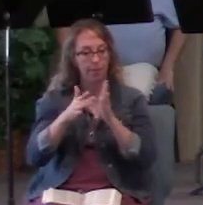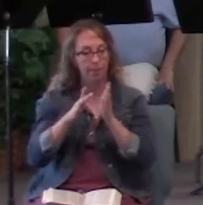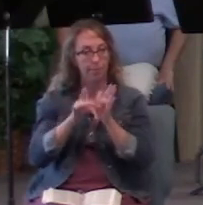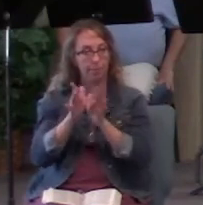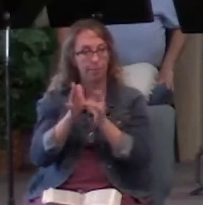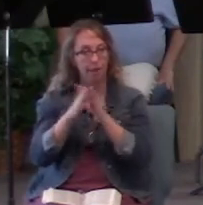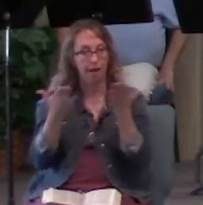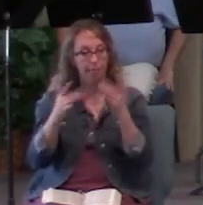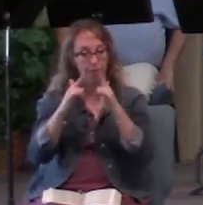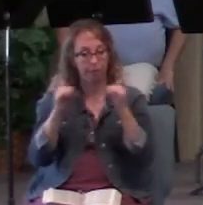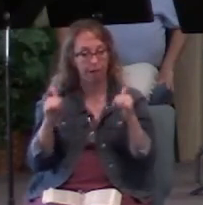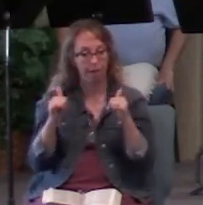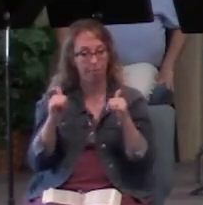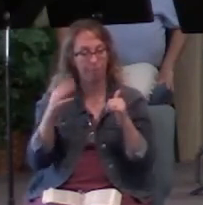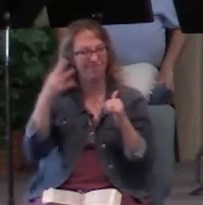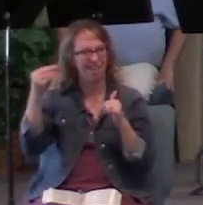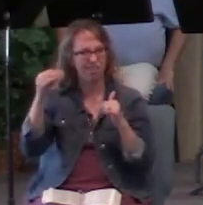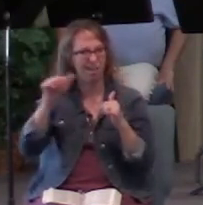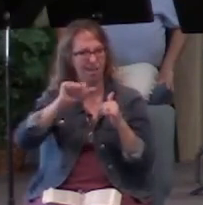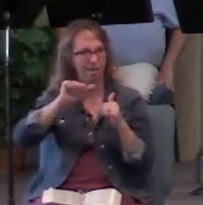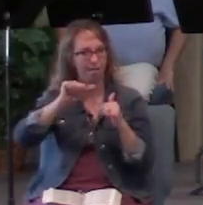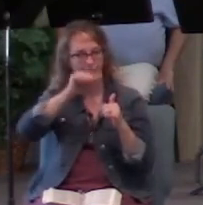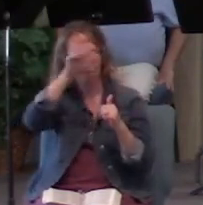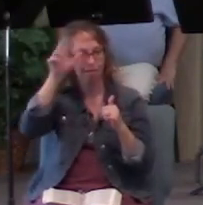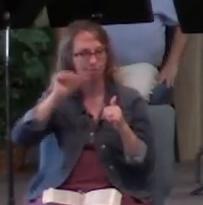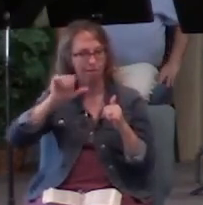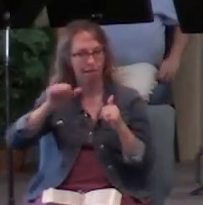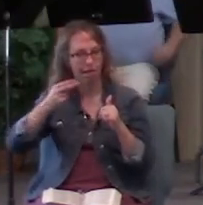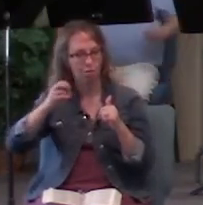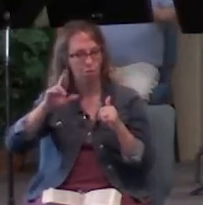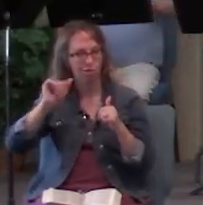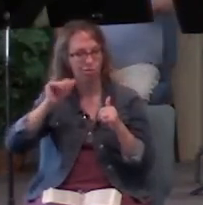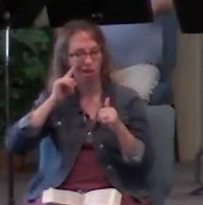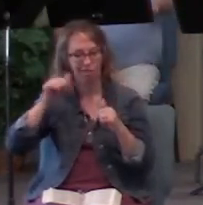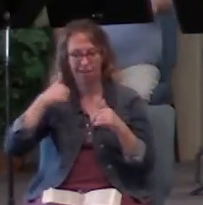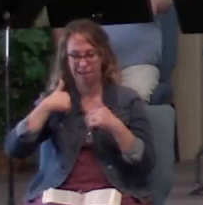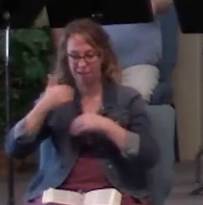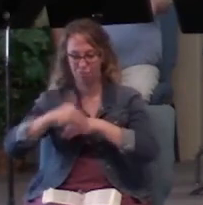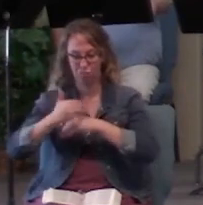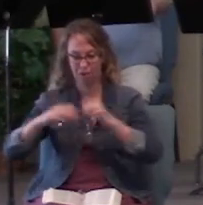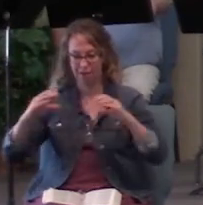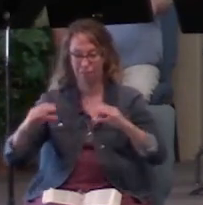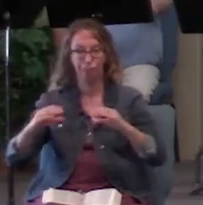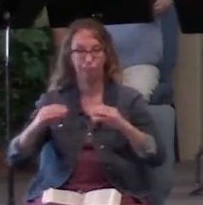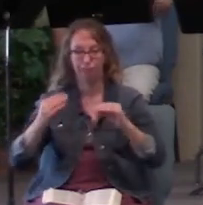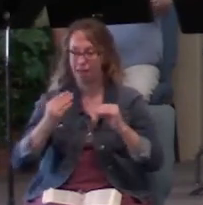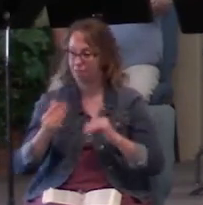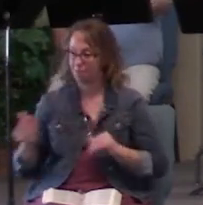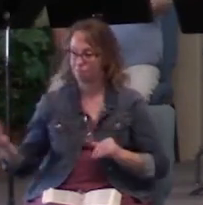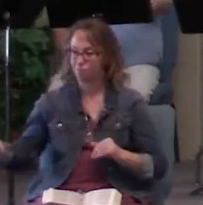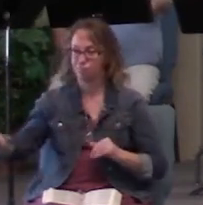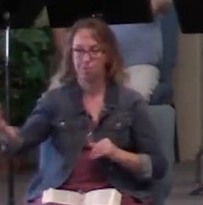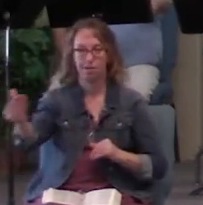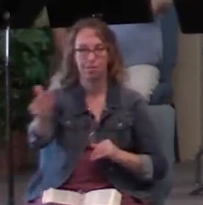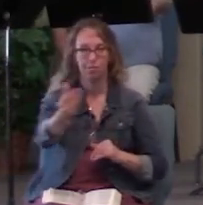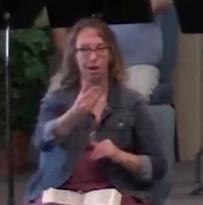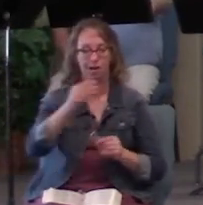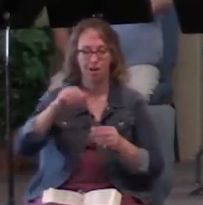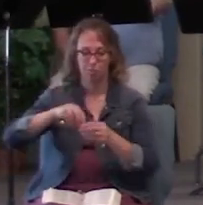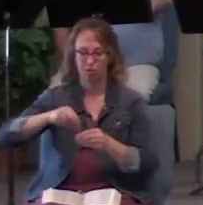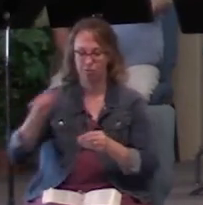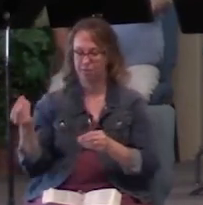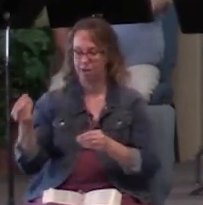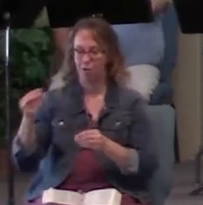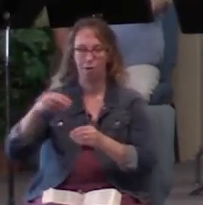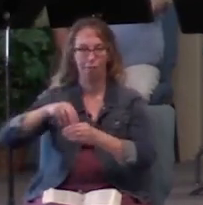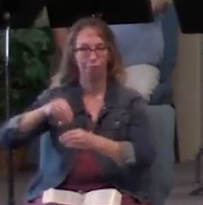Alaska. It was just a youth camp, and we just had big loaves of bread. And they'd pass around these big loaves of bread, and we'd tear off the